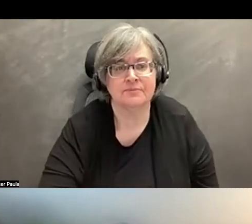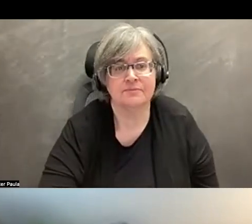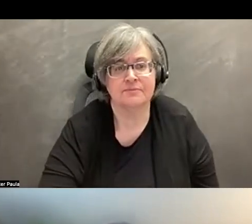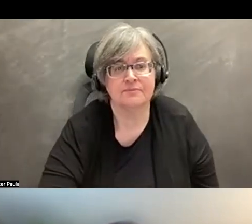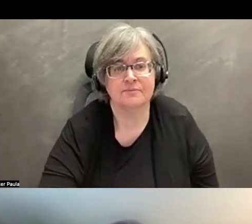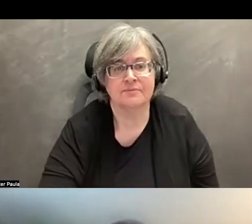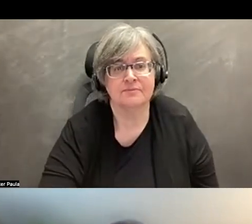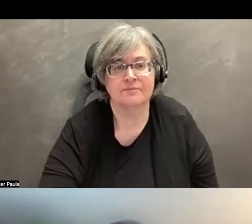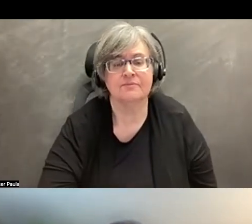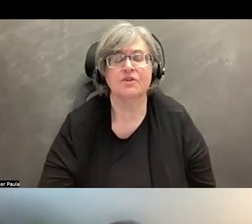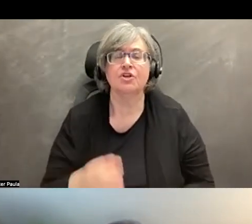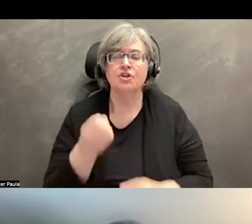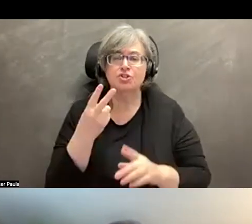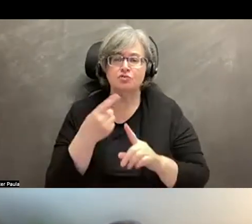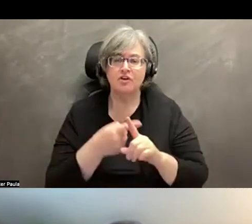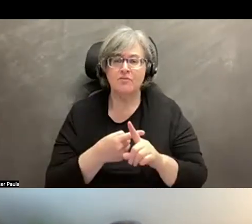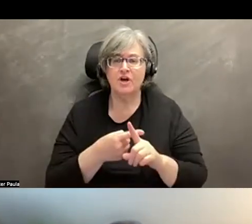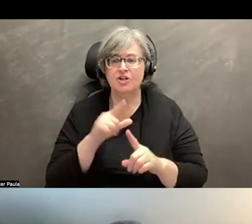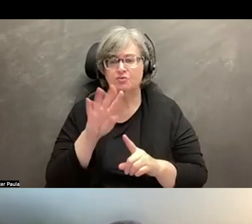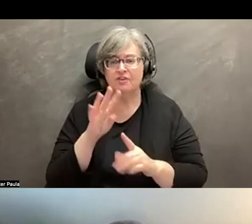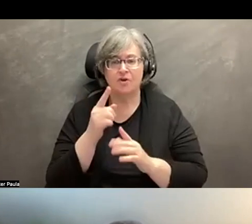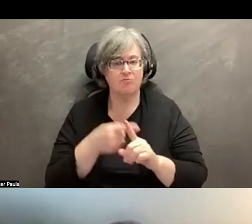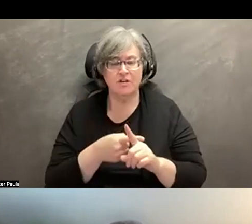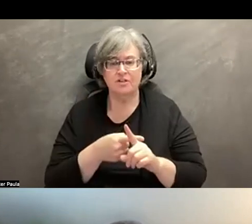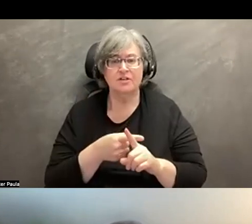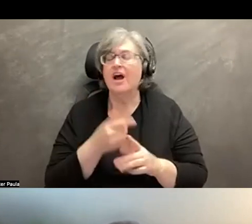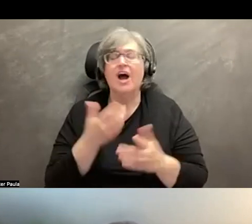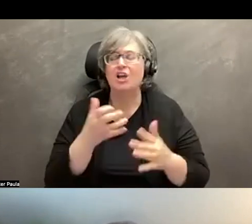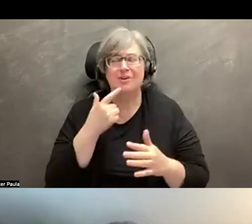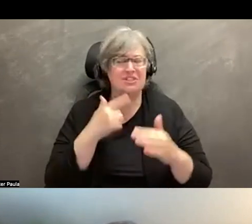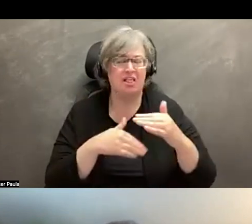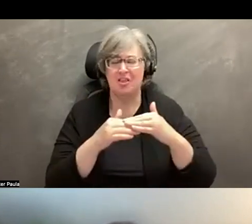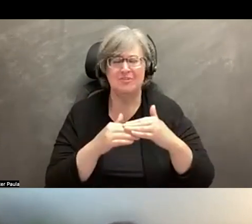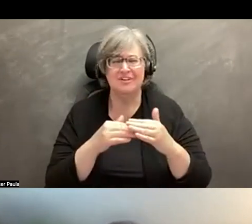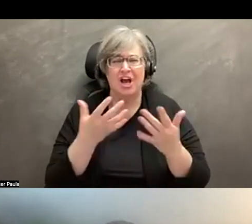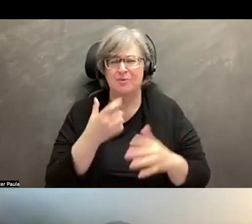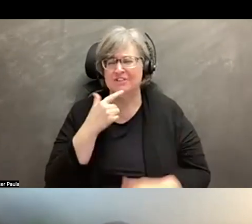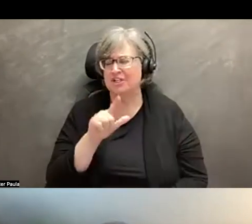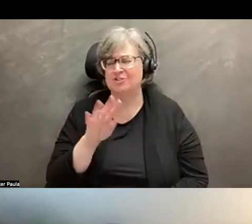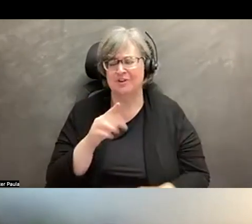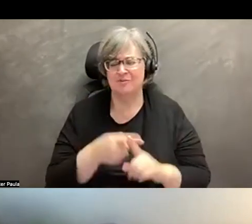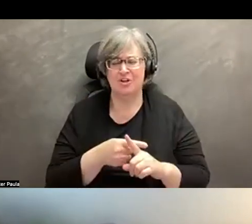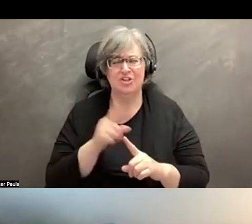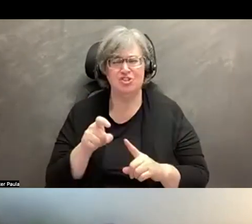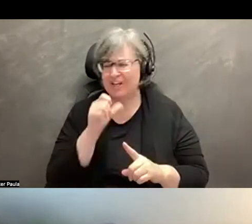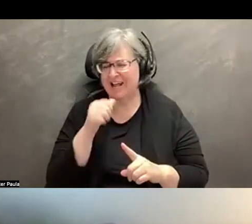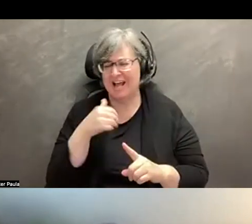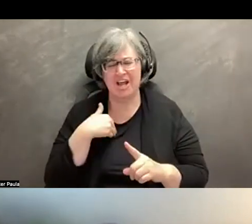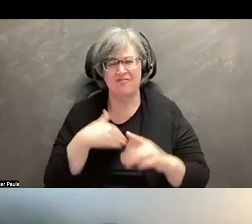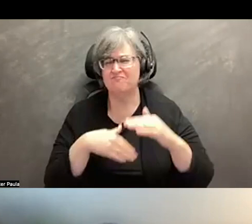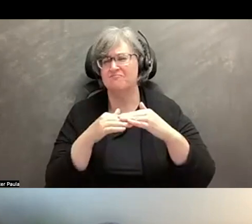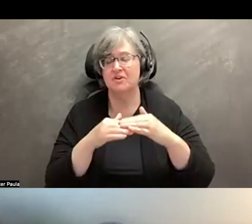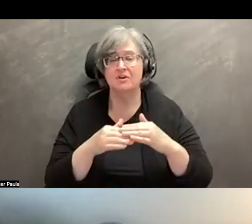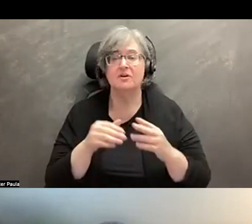months, 24 months, first of all, there shouldn't be a limit. So I don't even want to say 24 months or whatever. People will